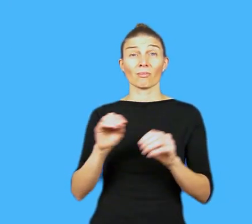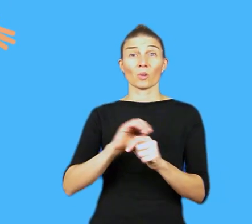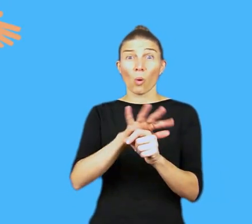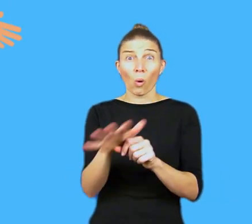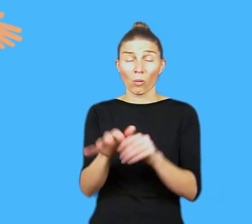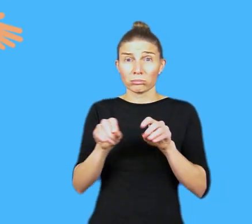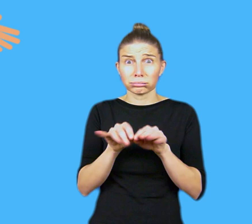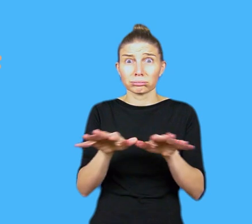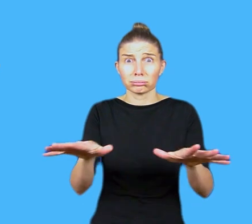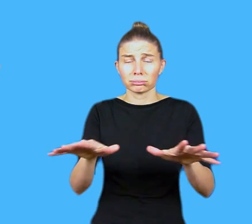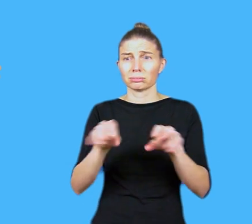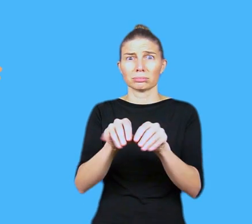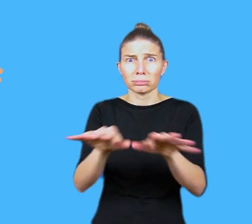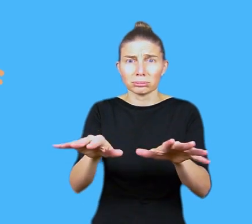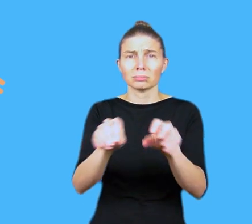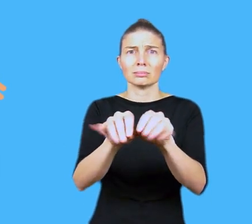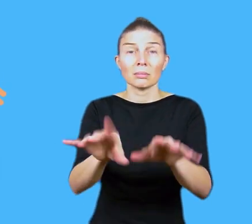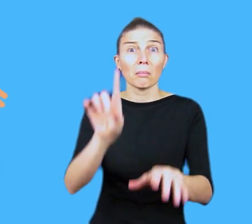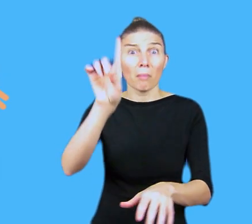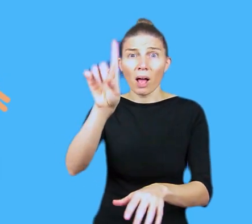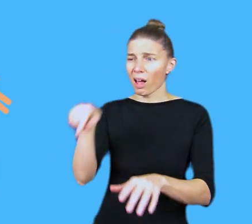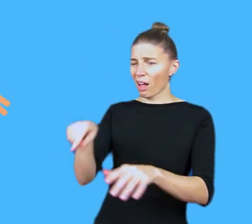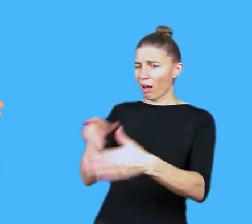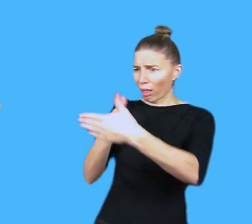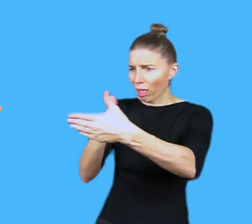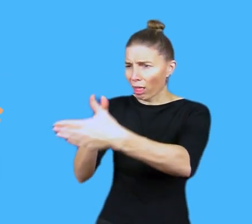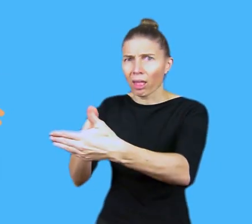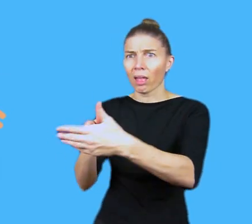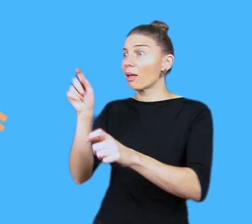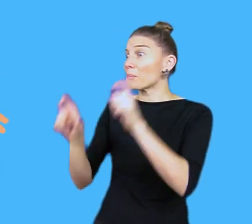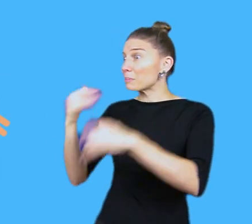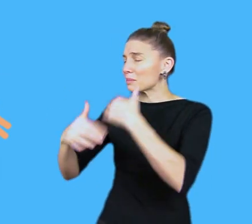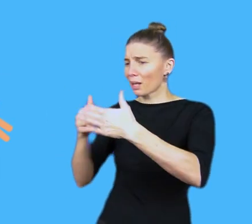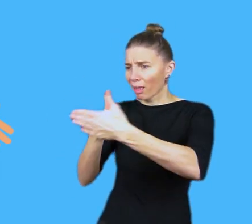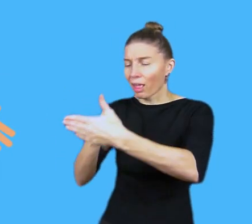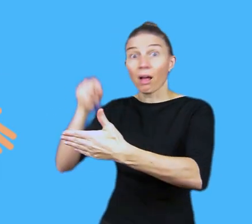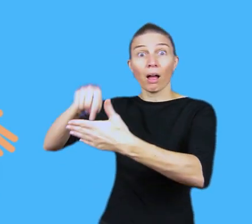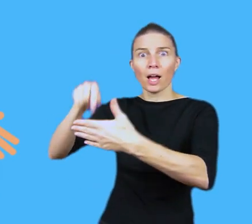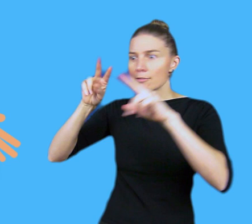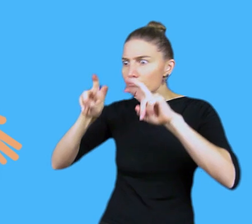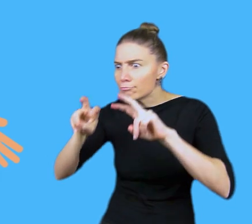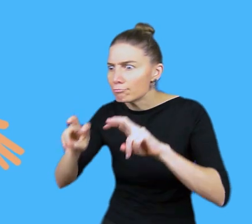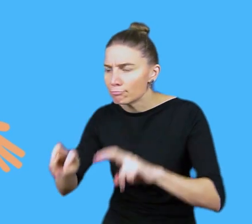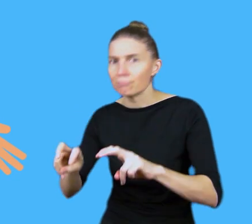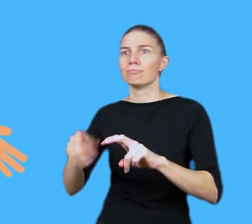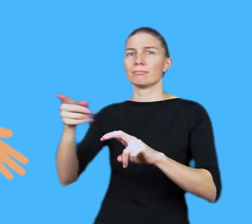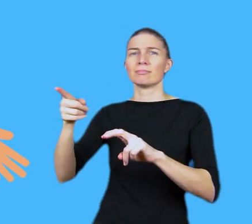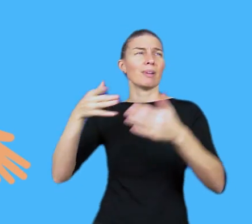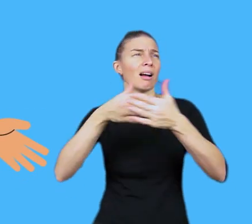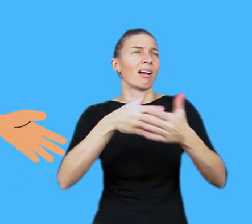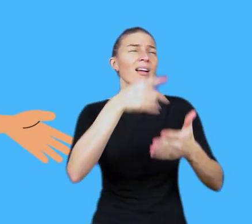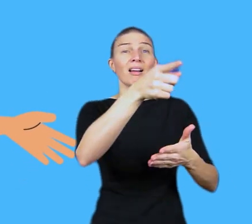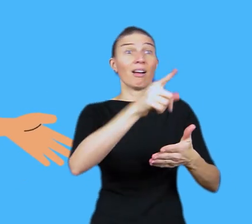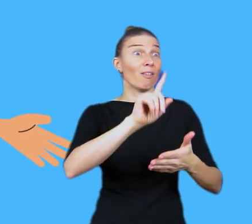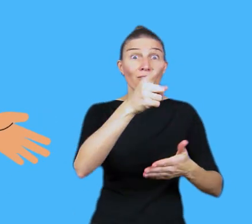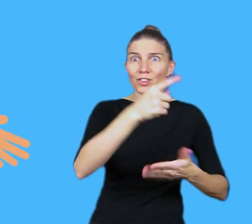As COVID-19 continues to spread in our communities, we've been able to research the obstacles that excluded persons with disabilities from accessing